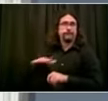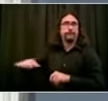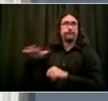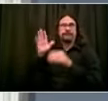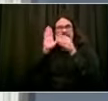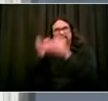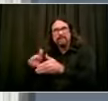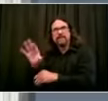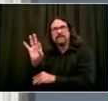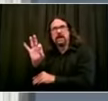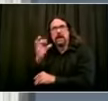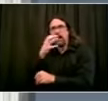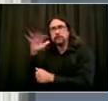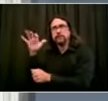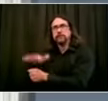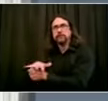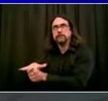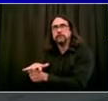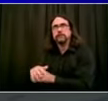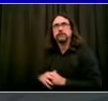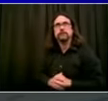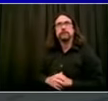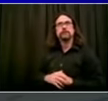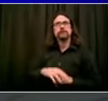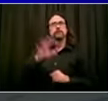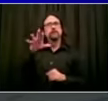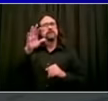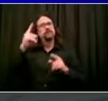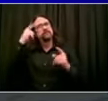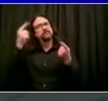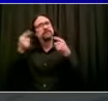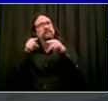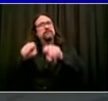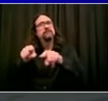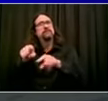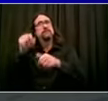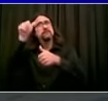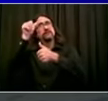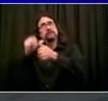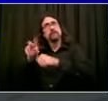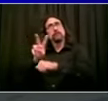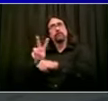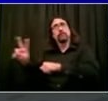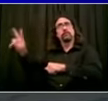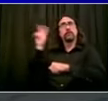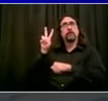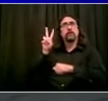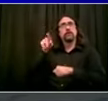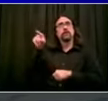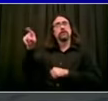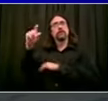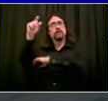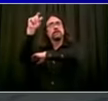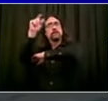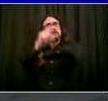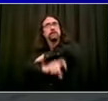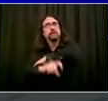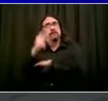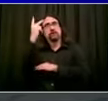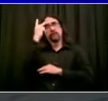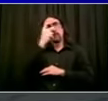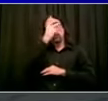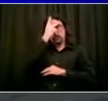days are, we did 1,900 tests, new tests, on Friday, and then over the weekend we did an additional more than